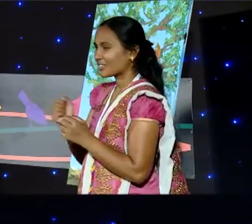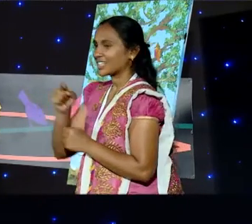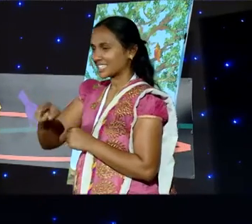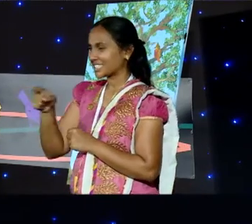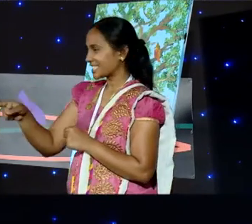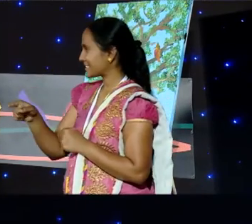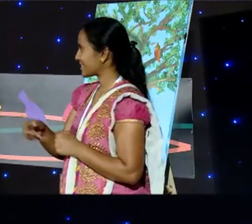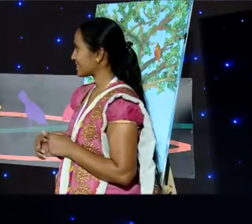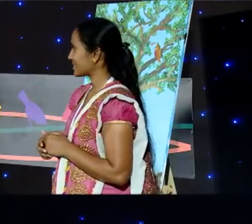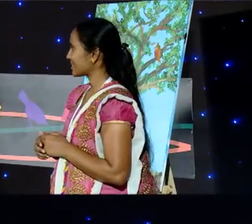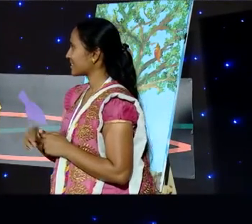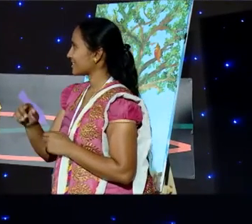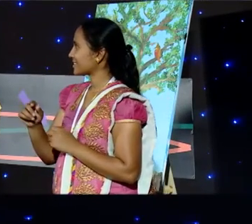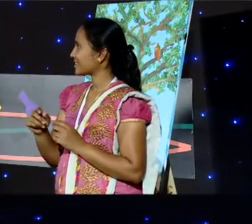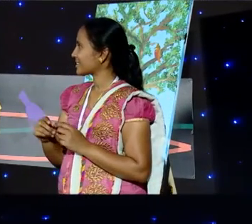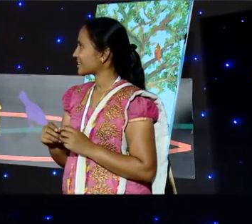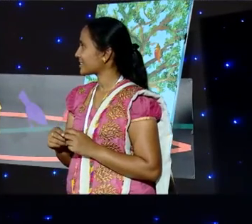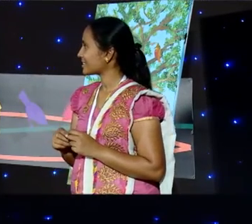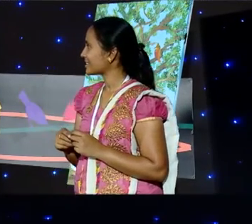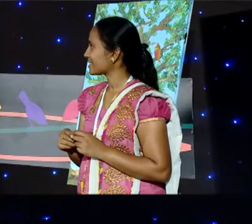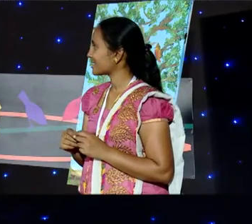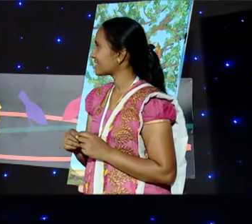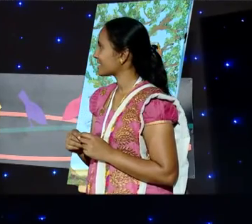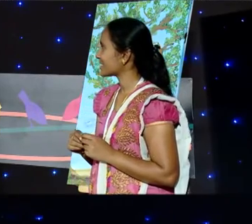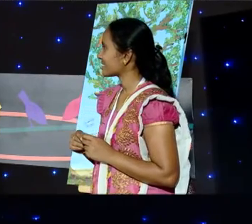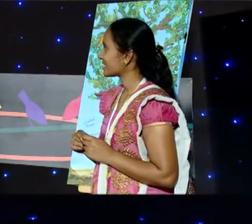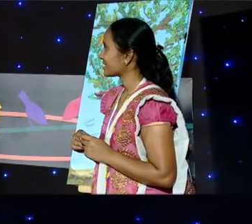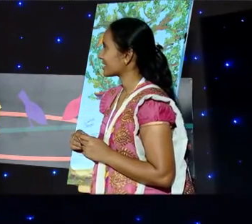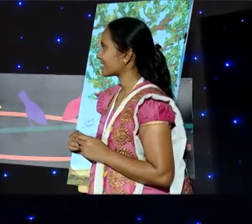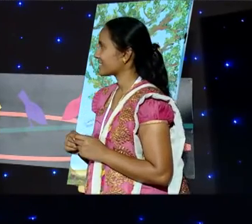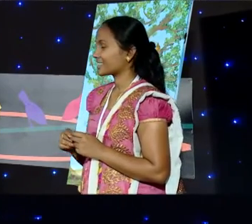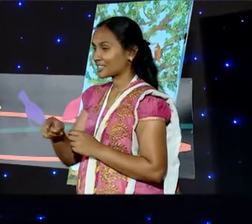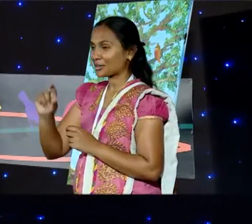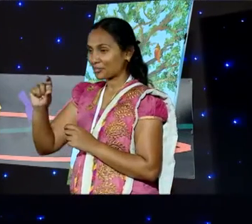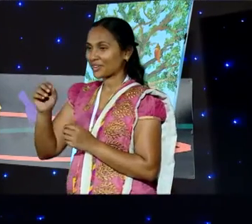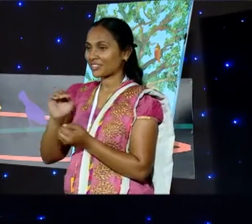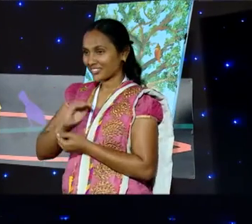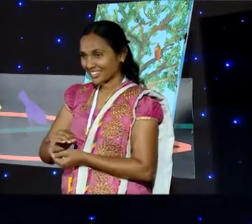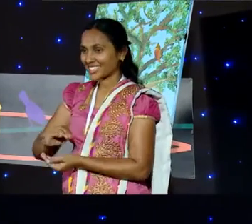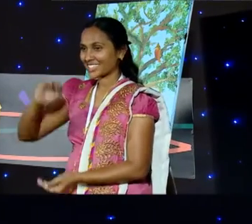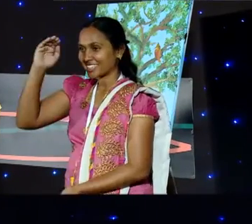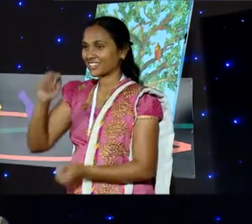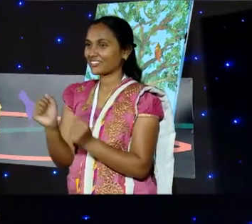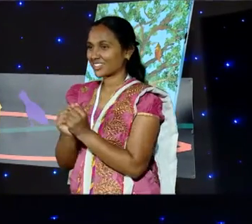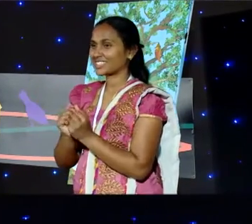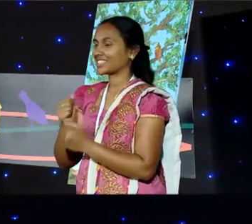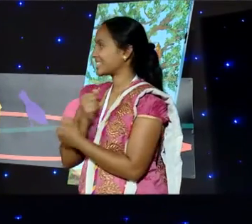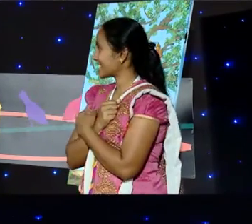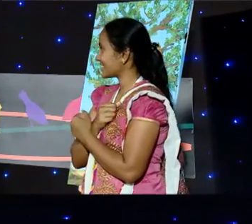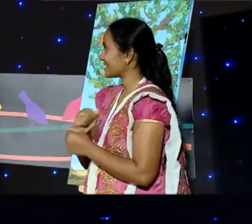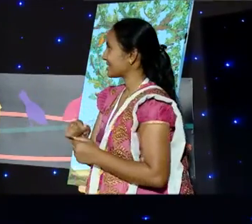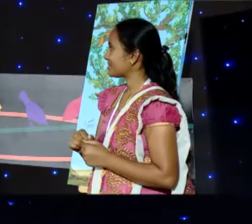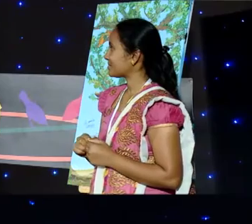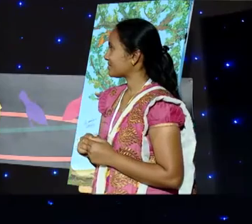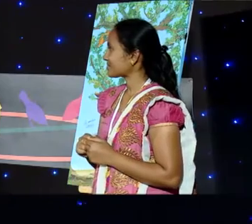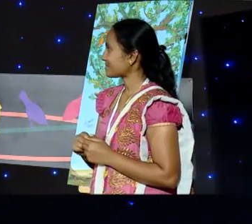pencil because that pencil was given to me by a child with a lot of love. It wasn't the size of the pencil, it was the size